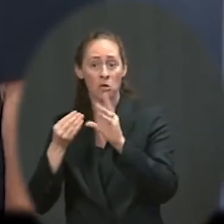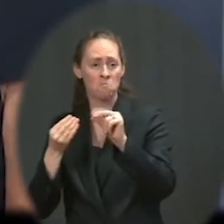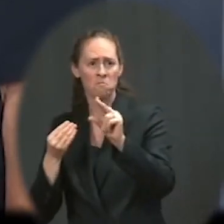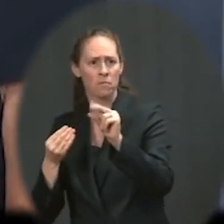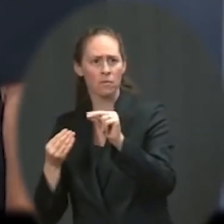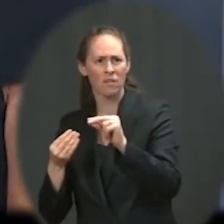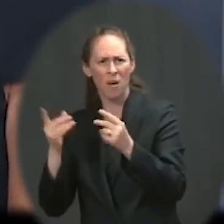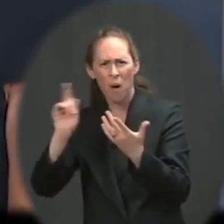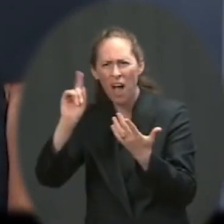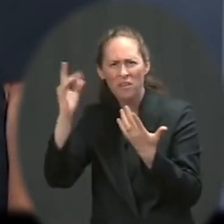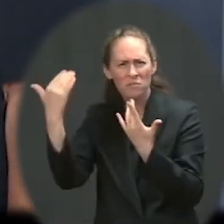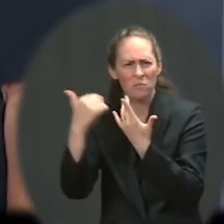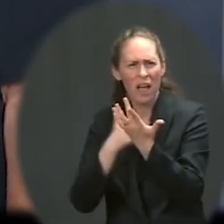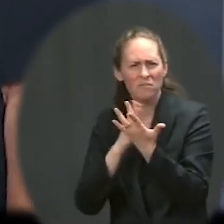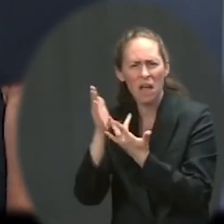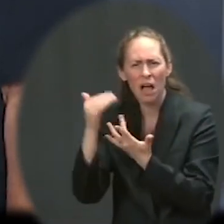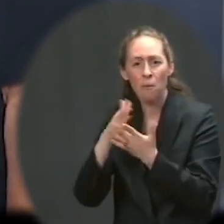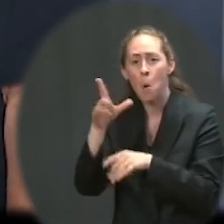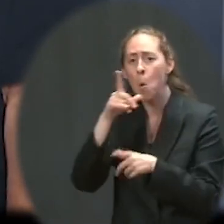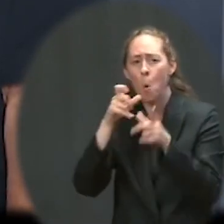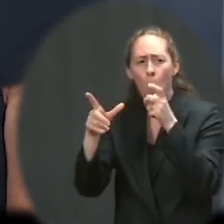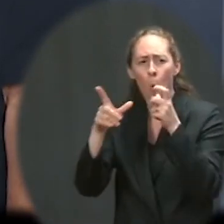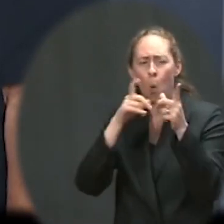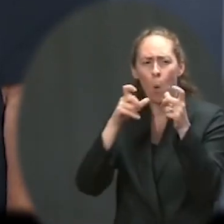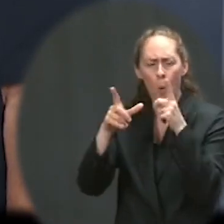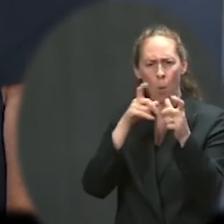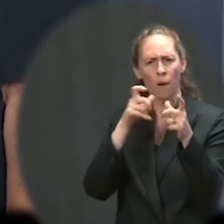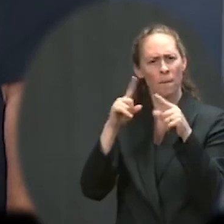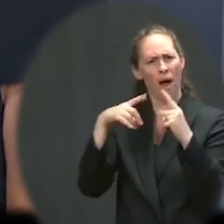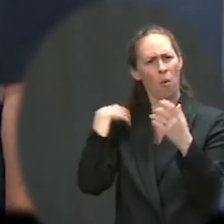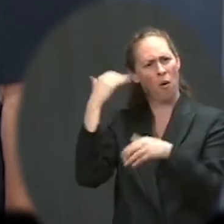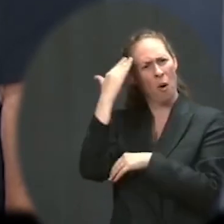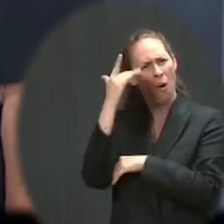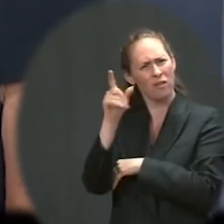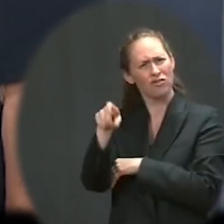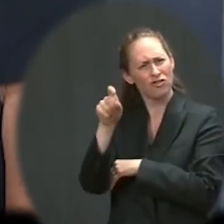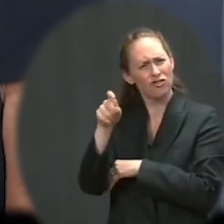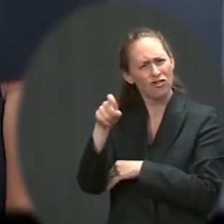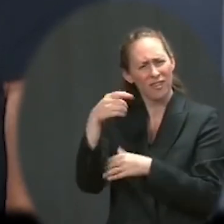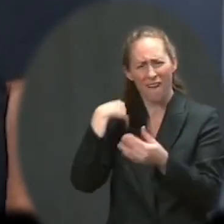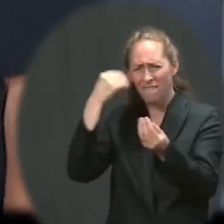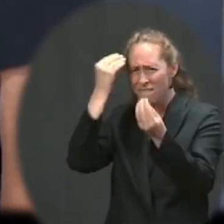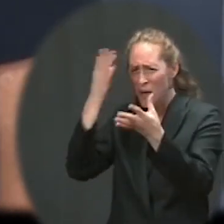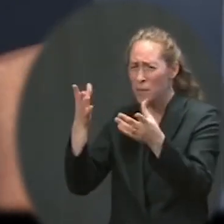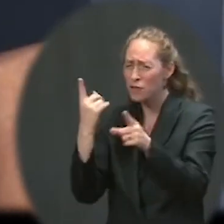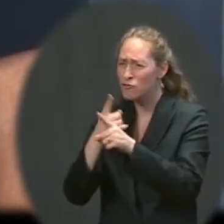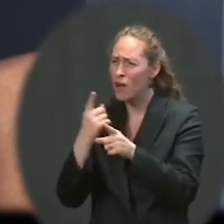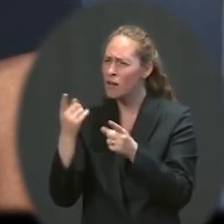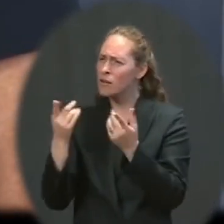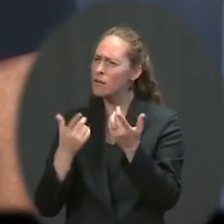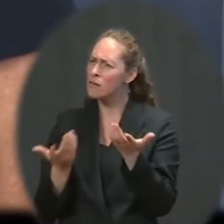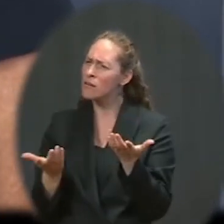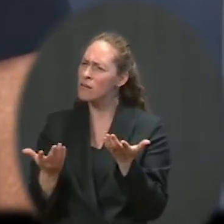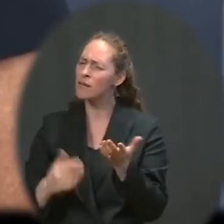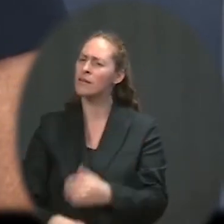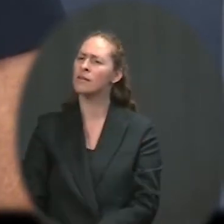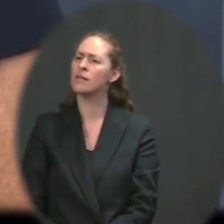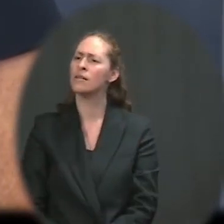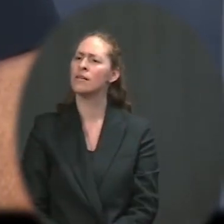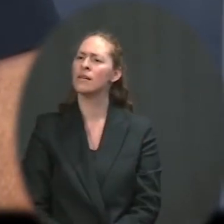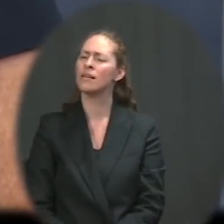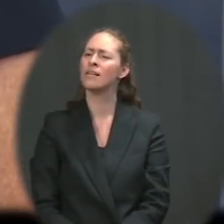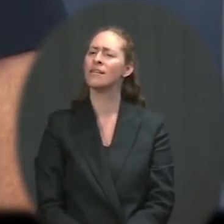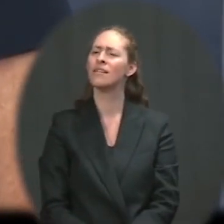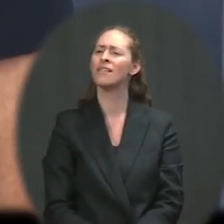the names, but a number of these cases. You must have that information. Well, Kelly, I think, one, we're in a very different place than we were several months